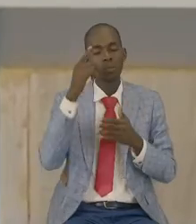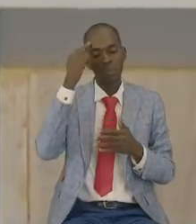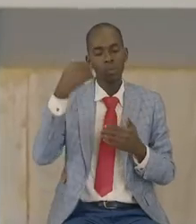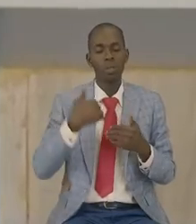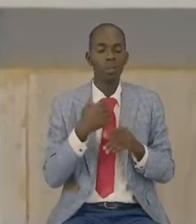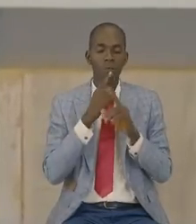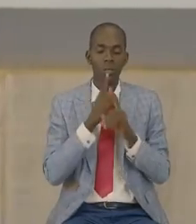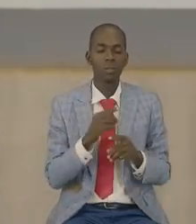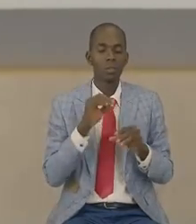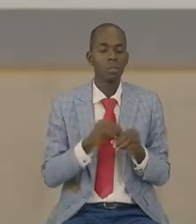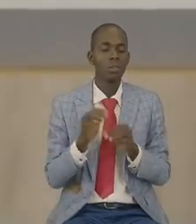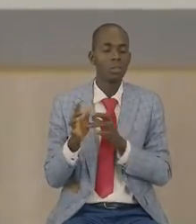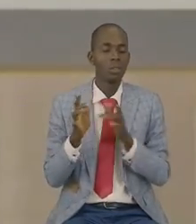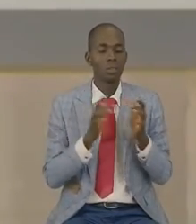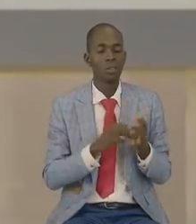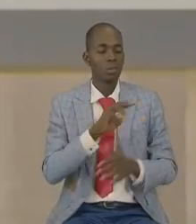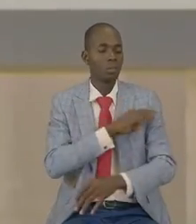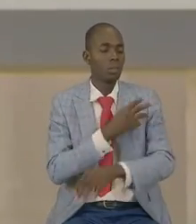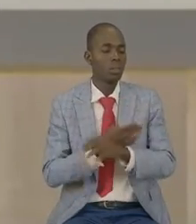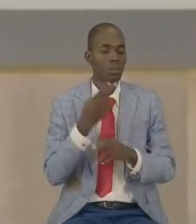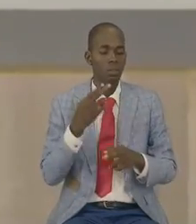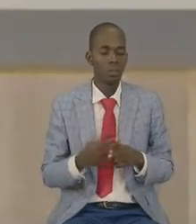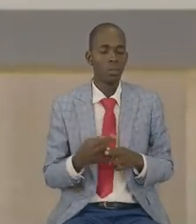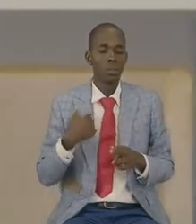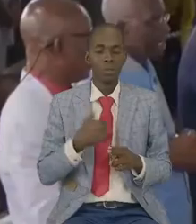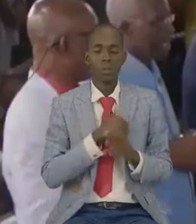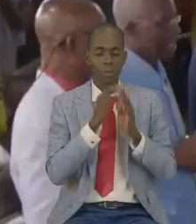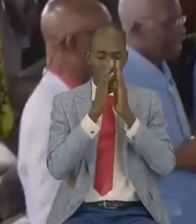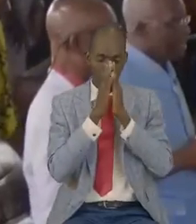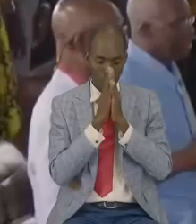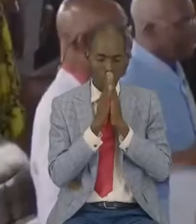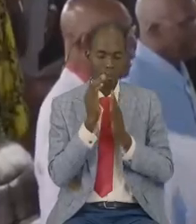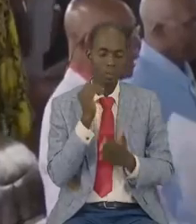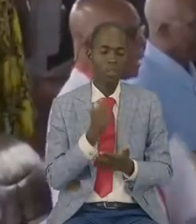answered. In Jesus' mighty name we pray.